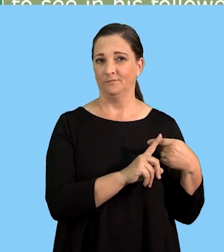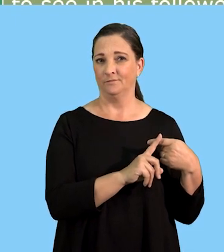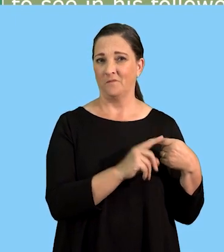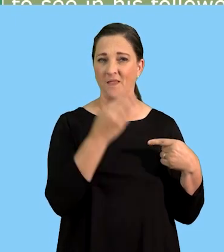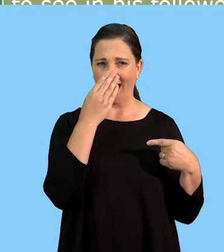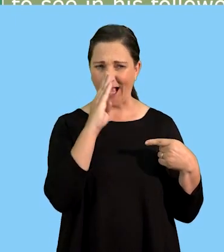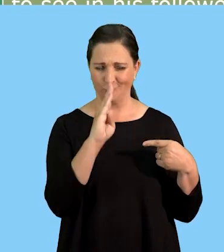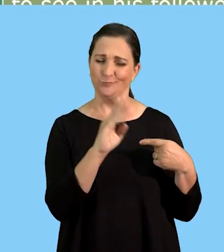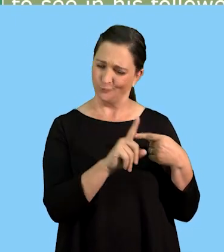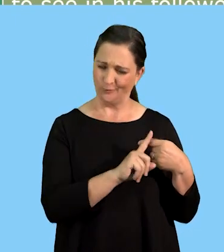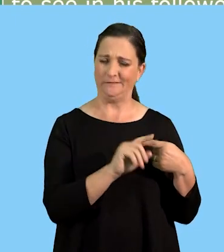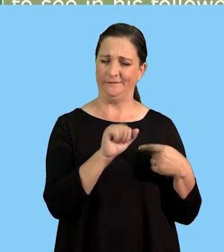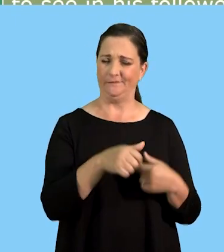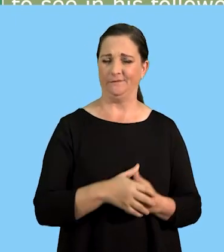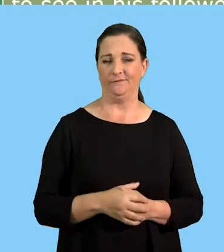a positive attitude